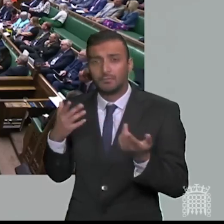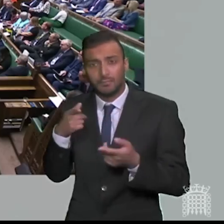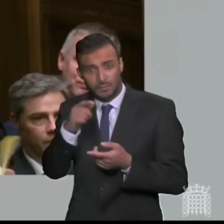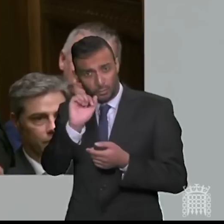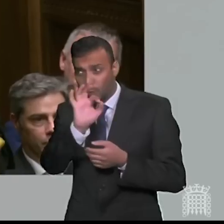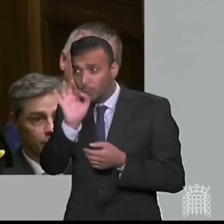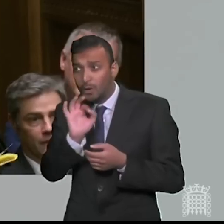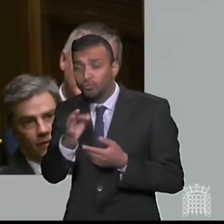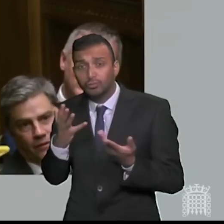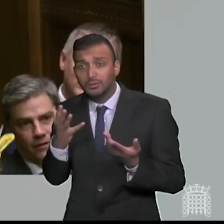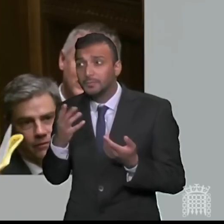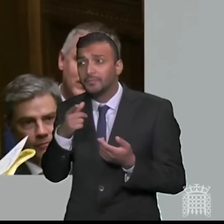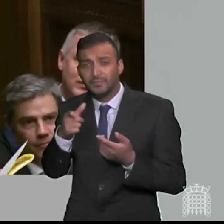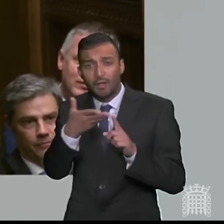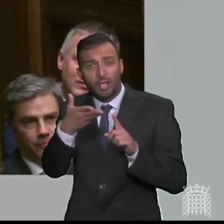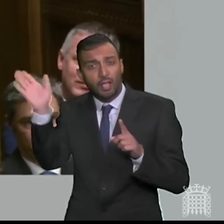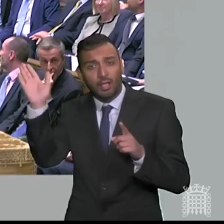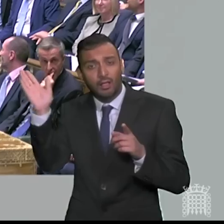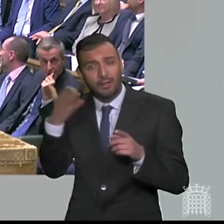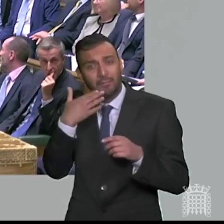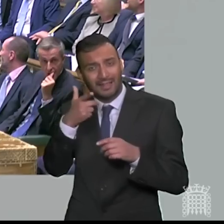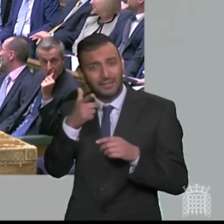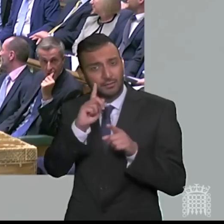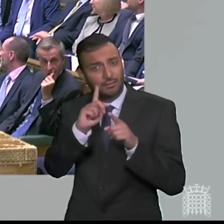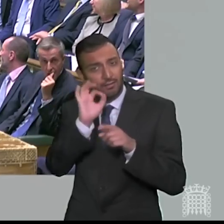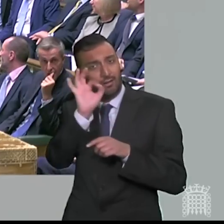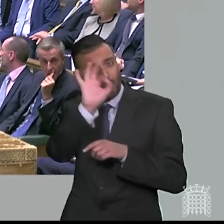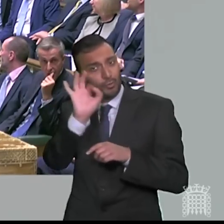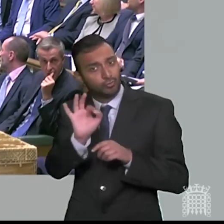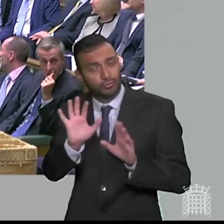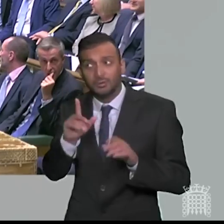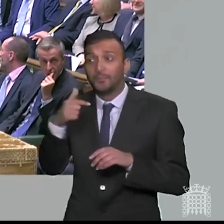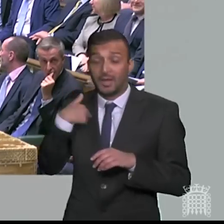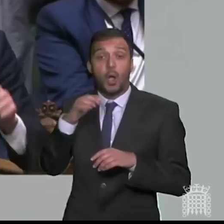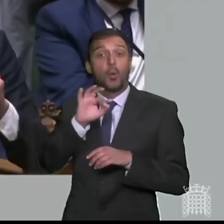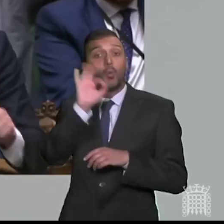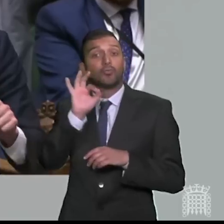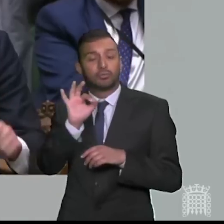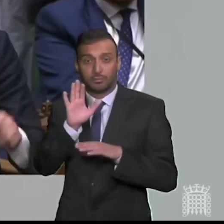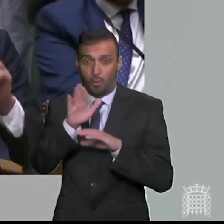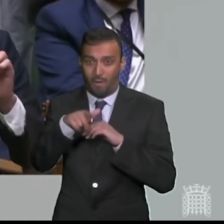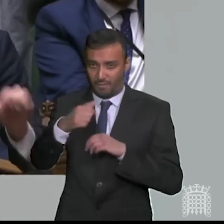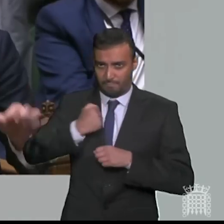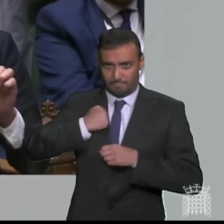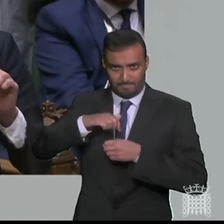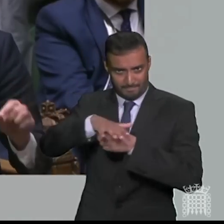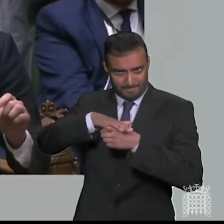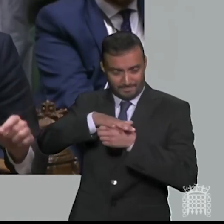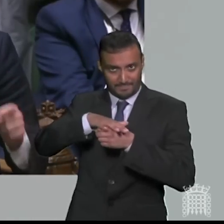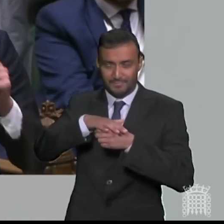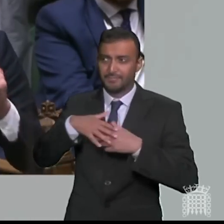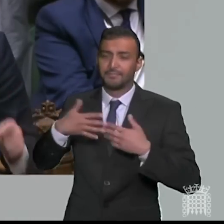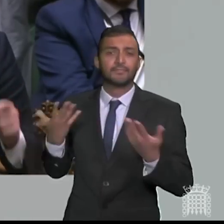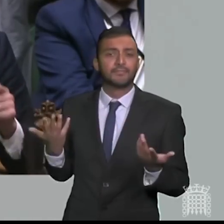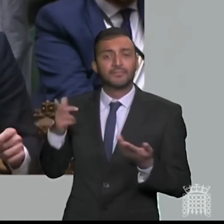Well, I think you ought to ask your question. My question, Mr Speaker, is about the Slapton line in my constituency. Can it be right that Natural